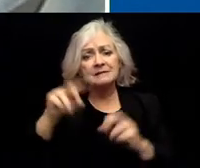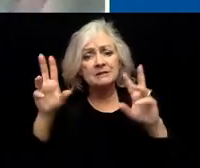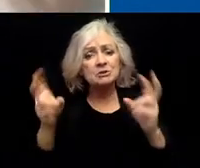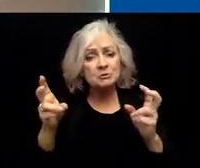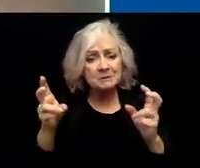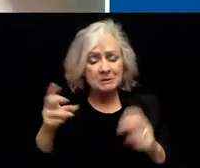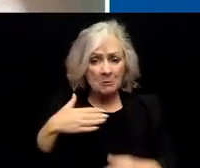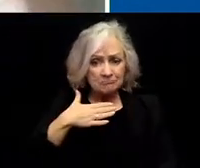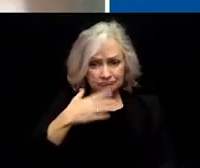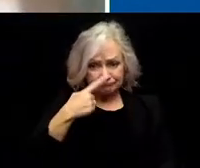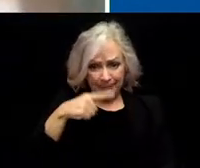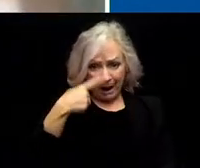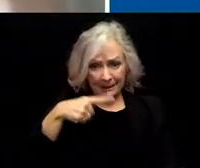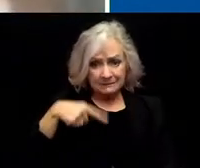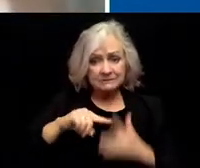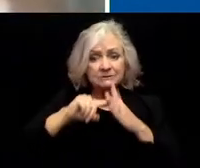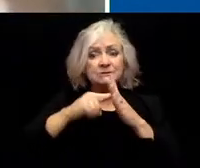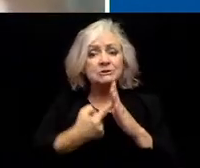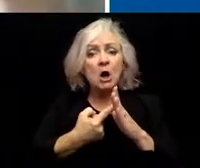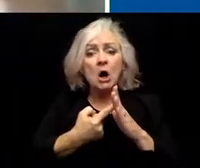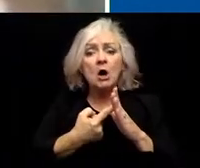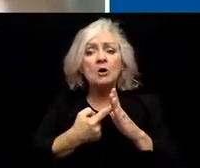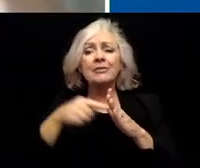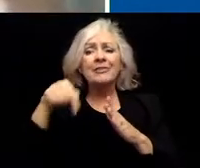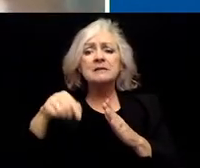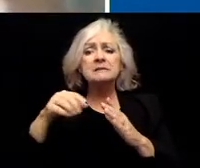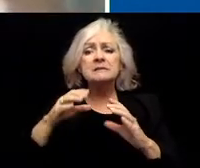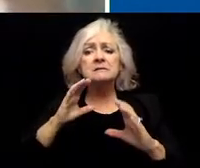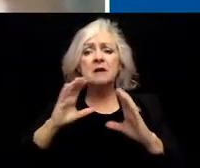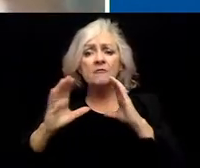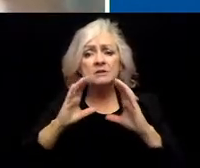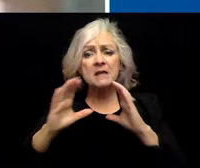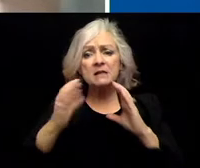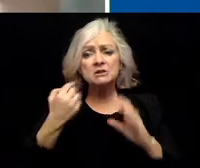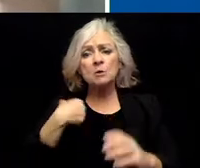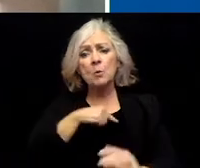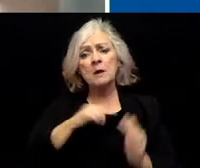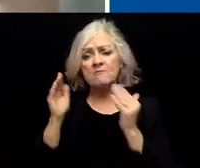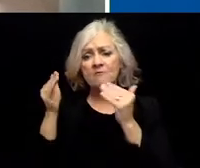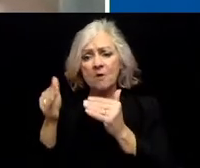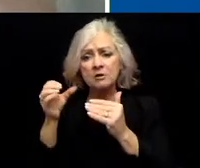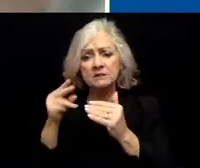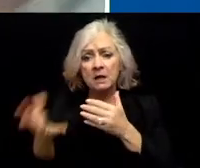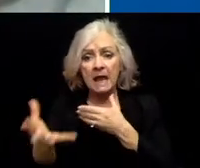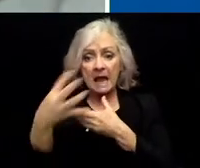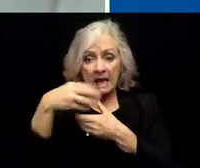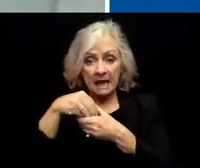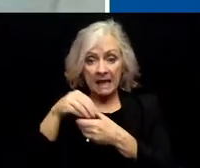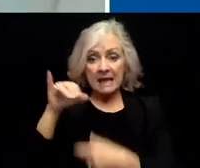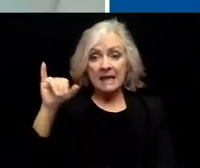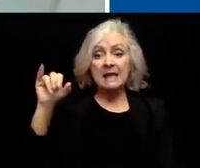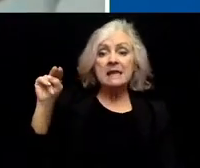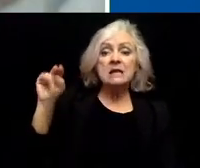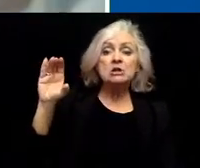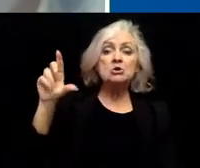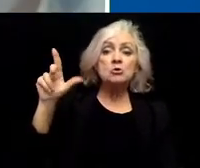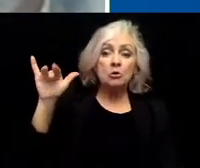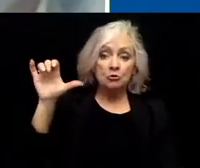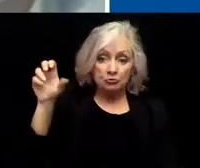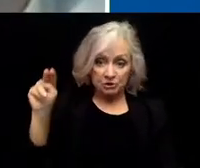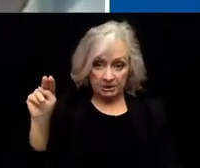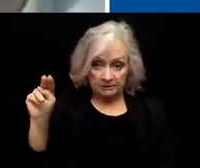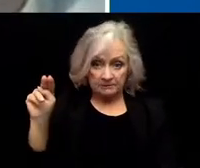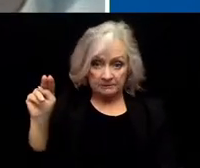off, this conversation really centers on inclusion. You and I have talked many times about inclusion. And